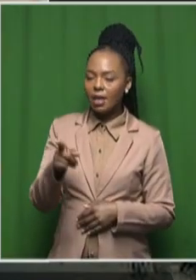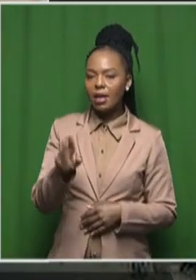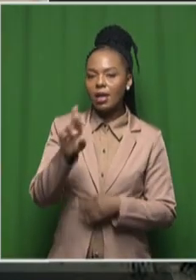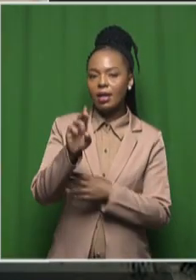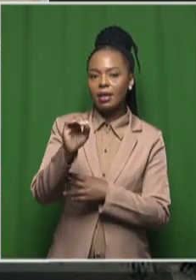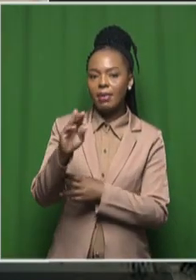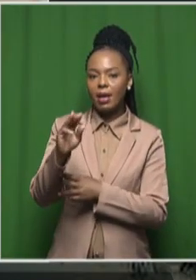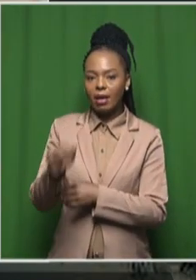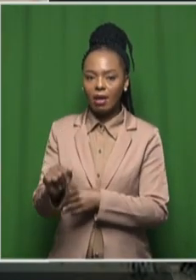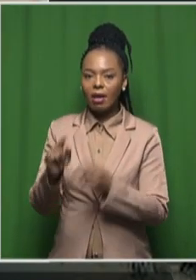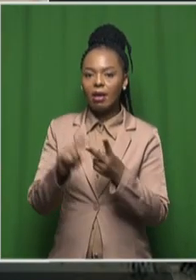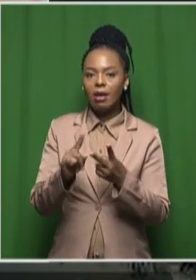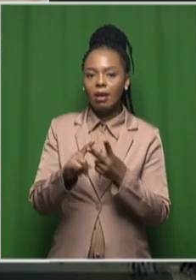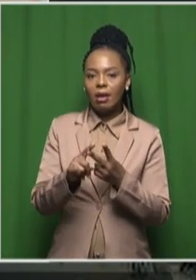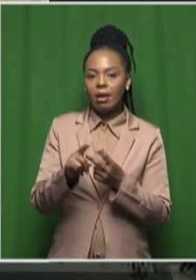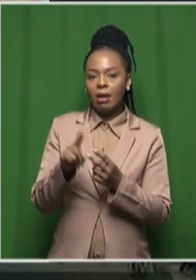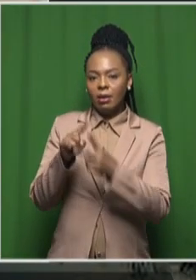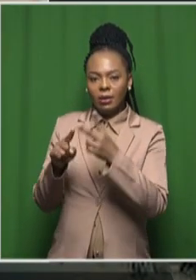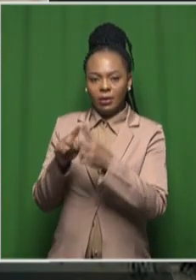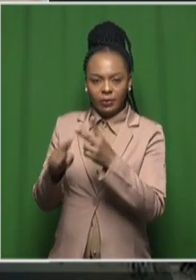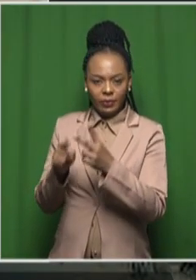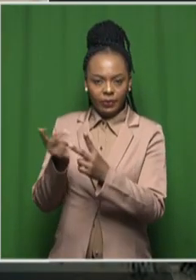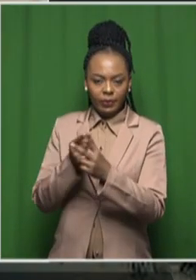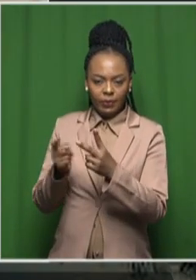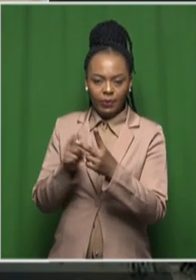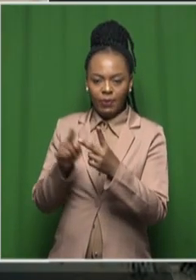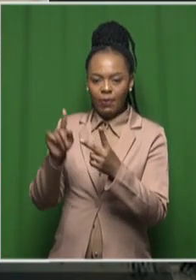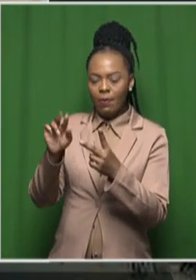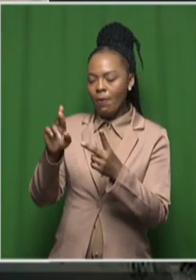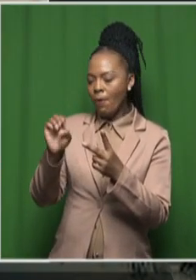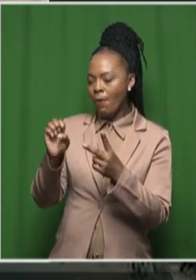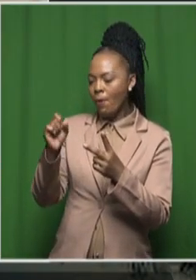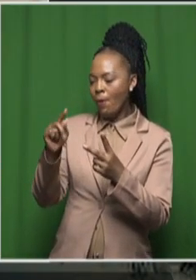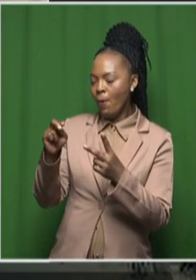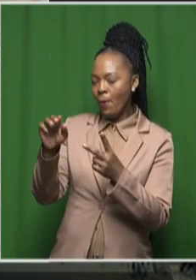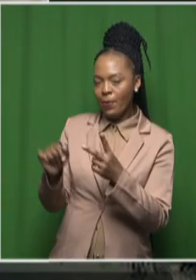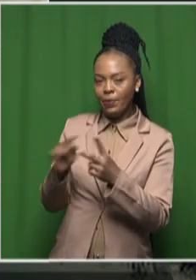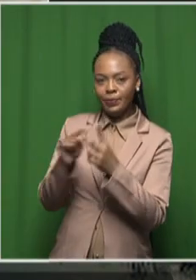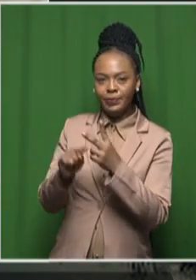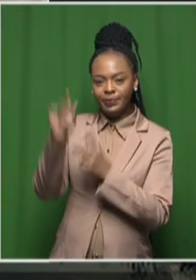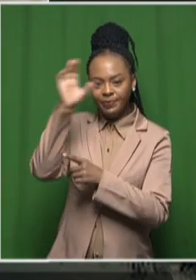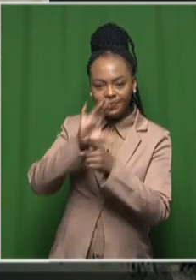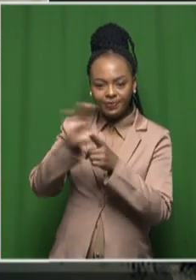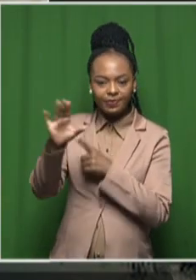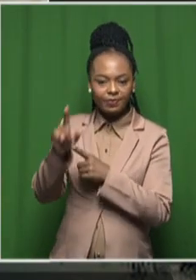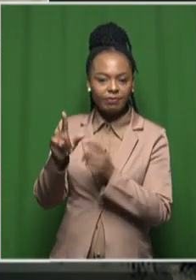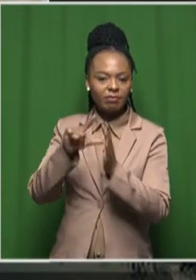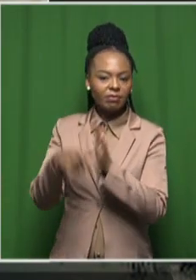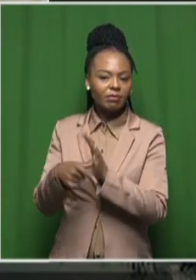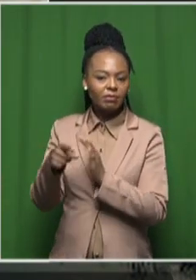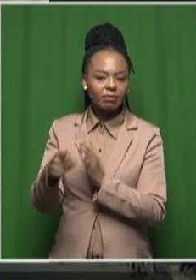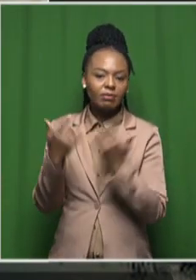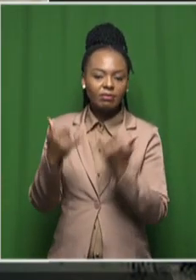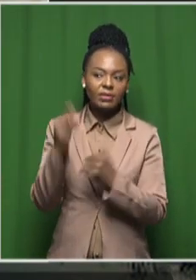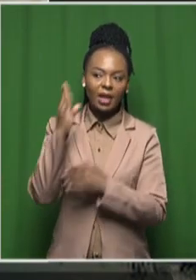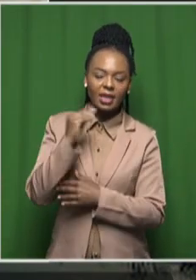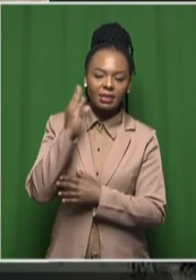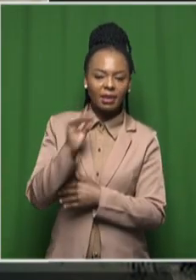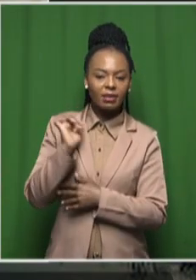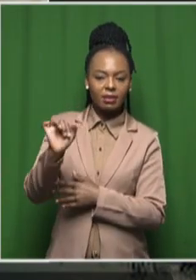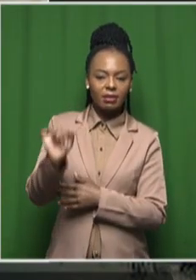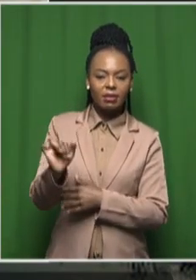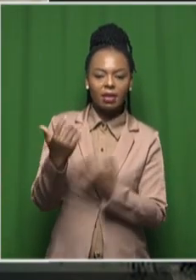this conversation. What motivated each of you ladies, to start or pursue a career in design? And how has your experience